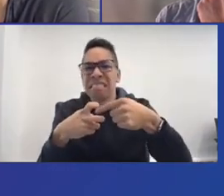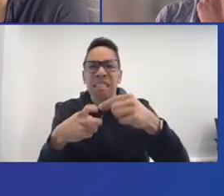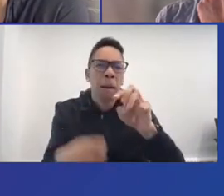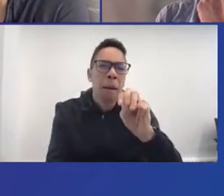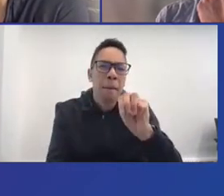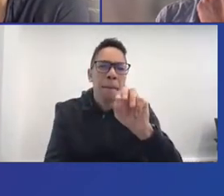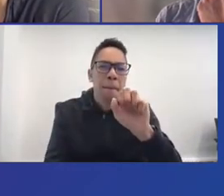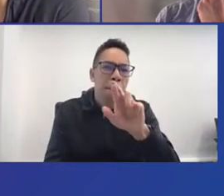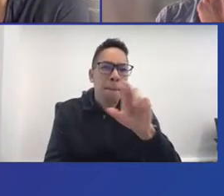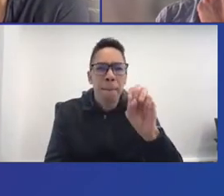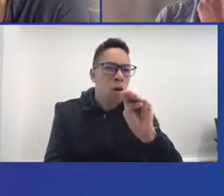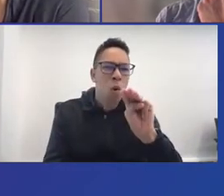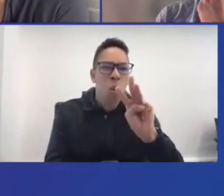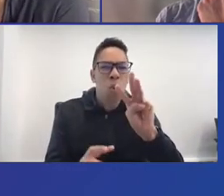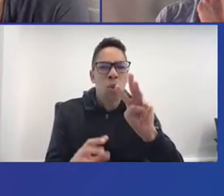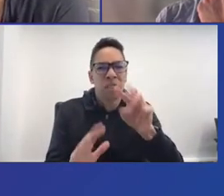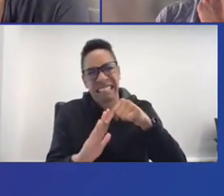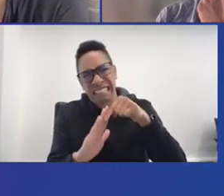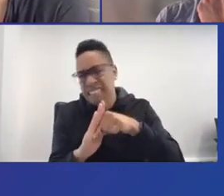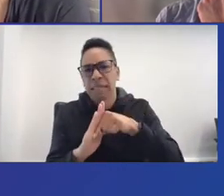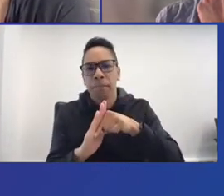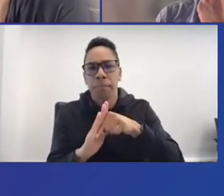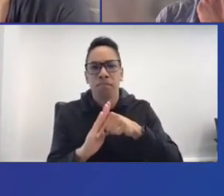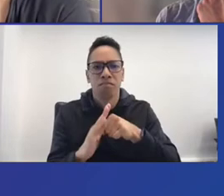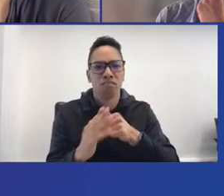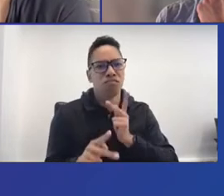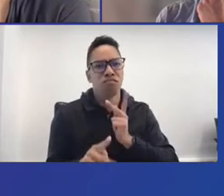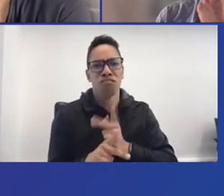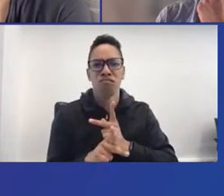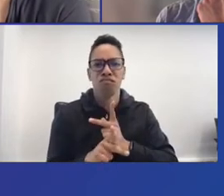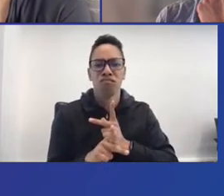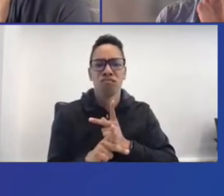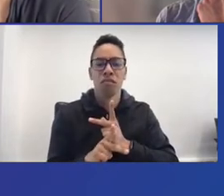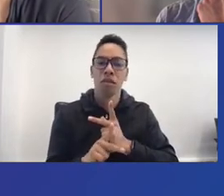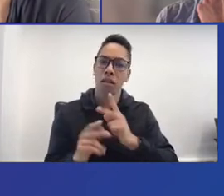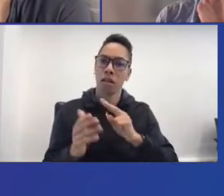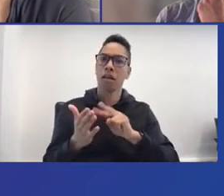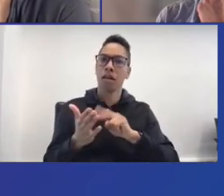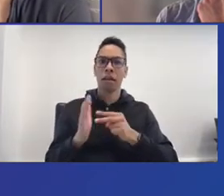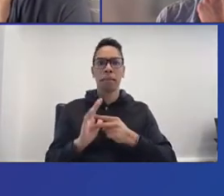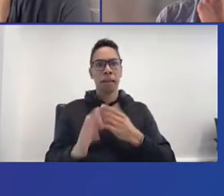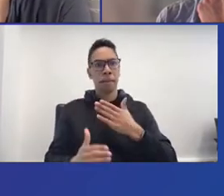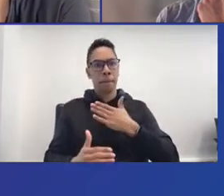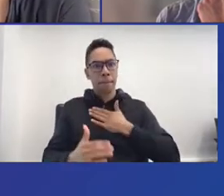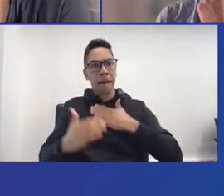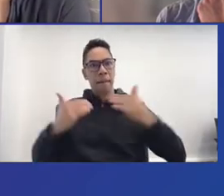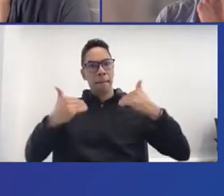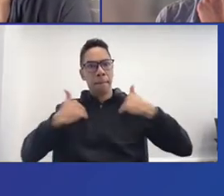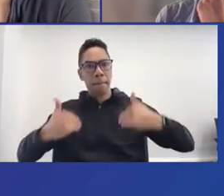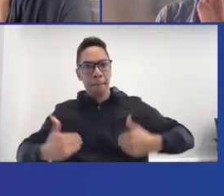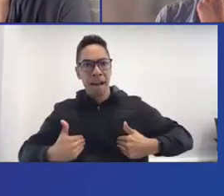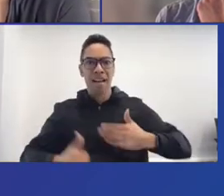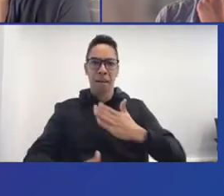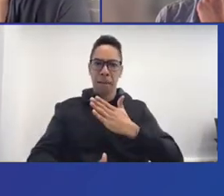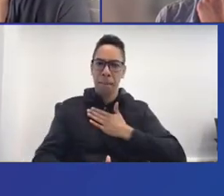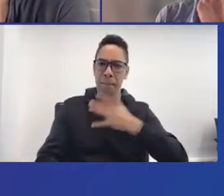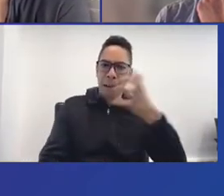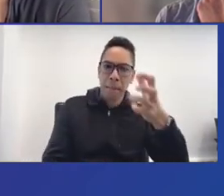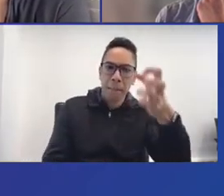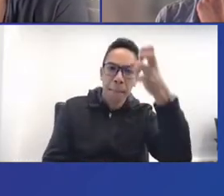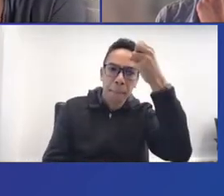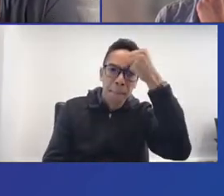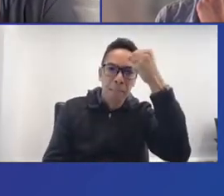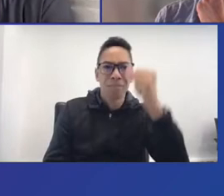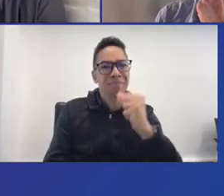having a practice that allows me to know that my body and my memory is not